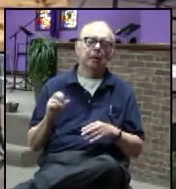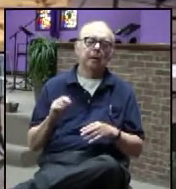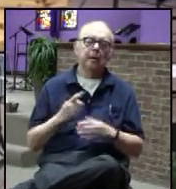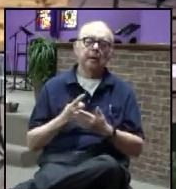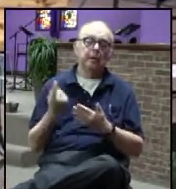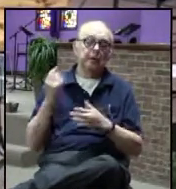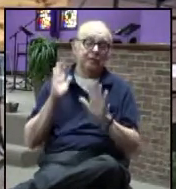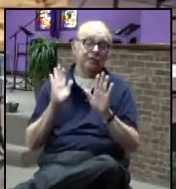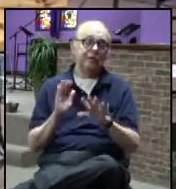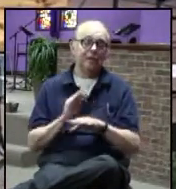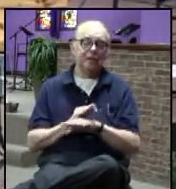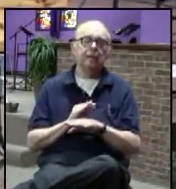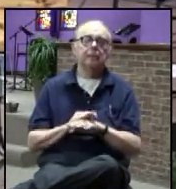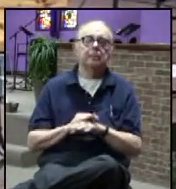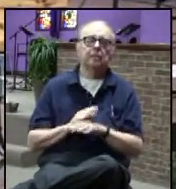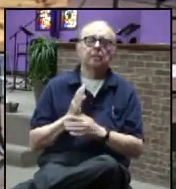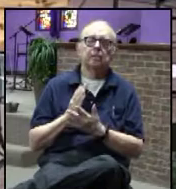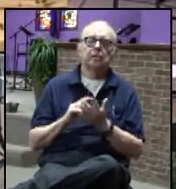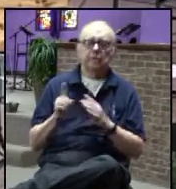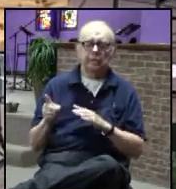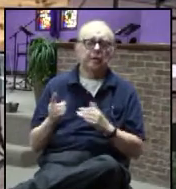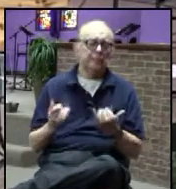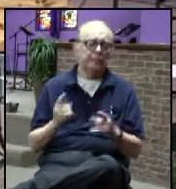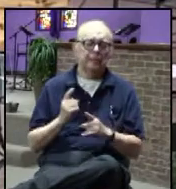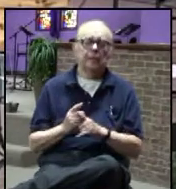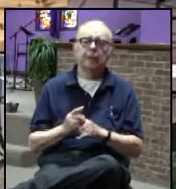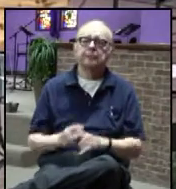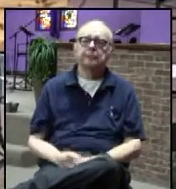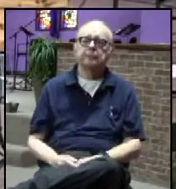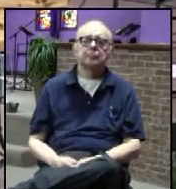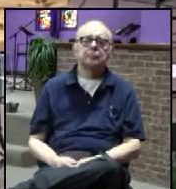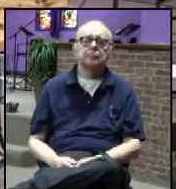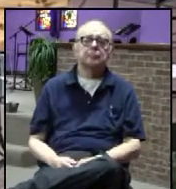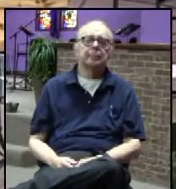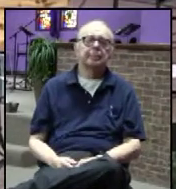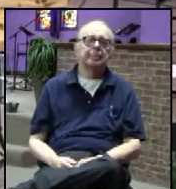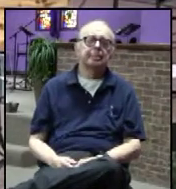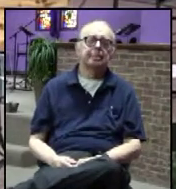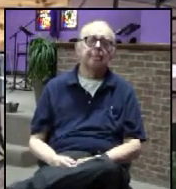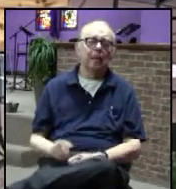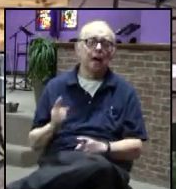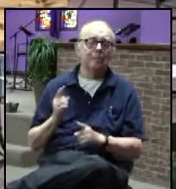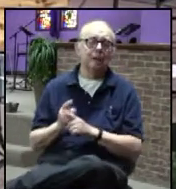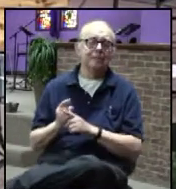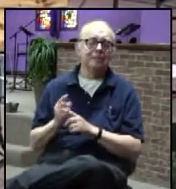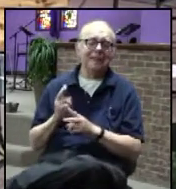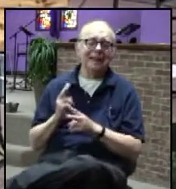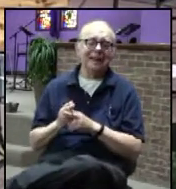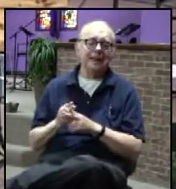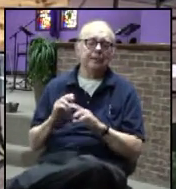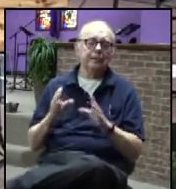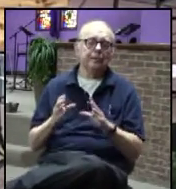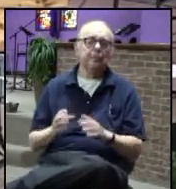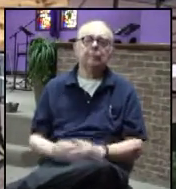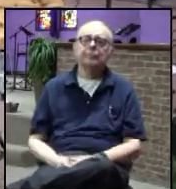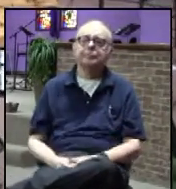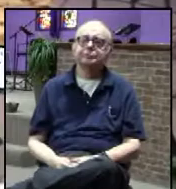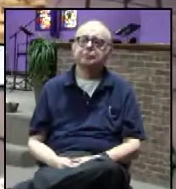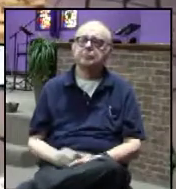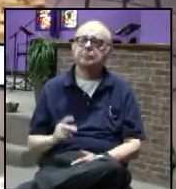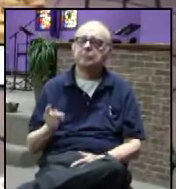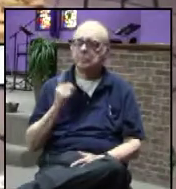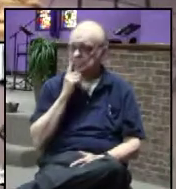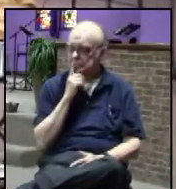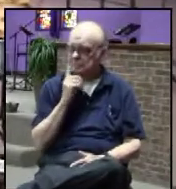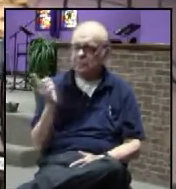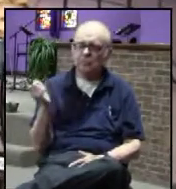night. Some of y'all were here, right? So I'm right, that's who it was? Cool. Okay. So